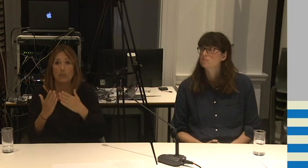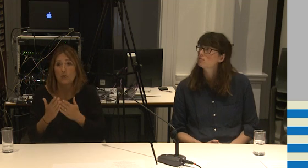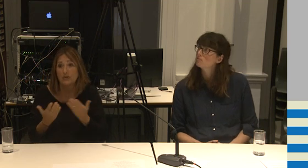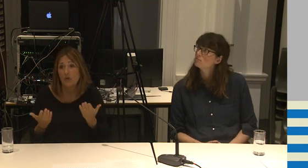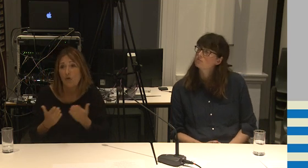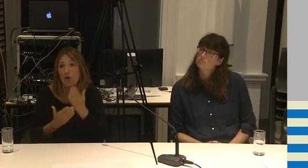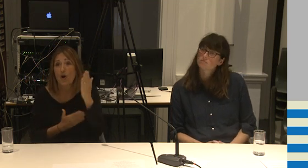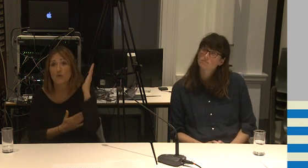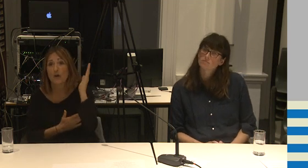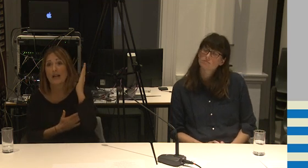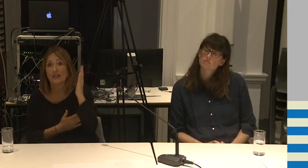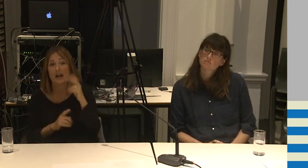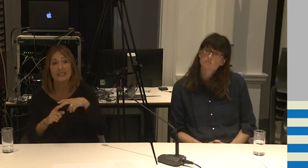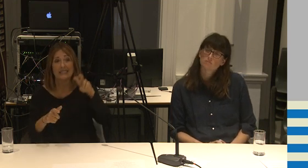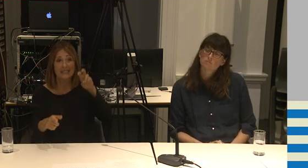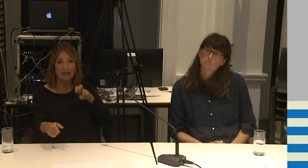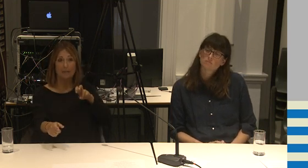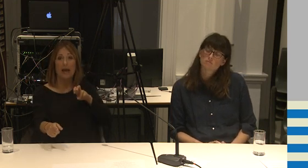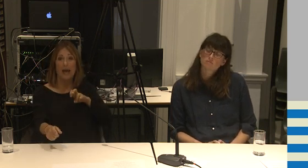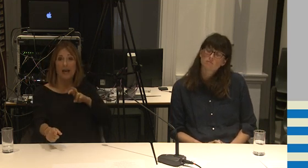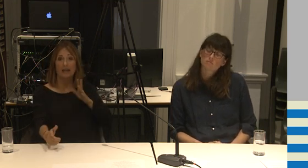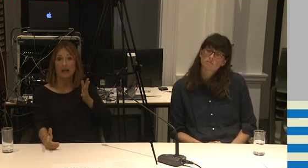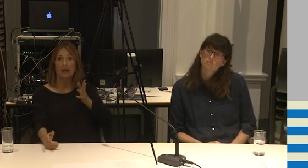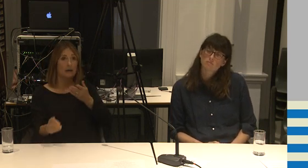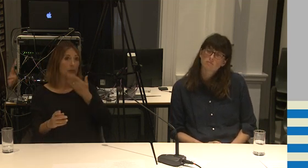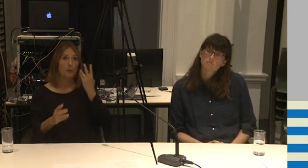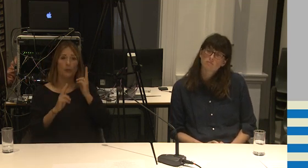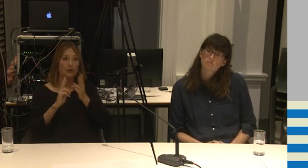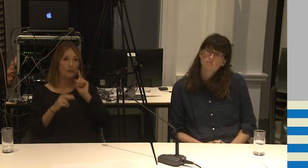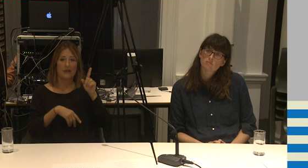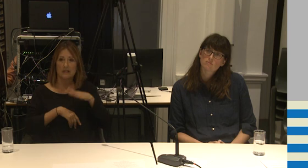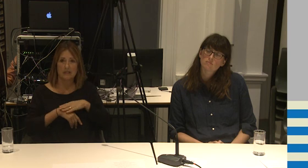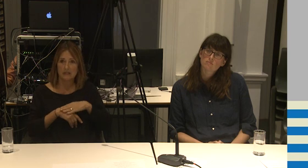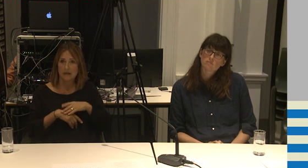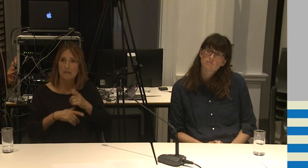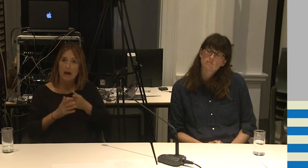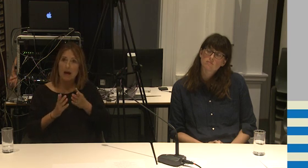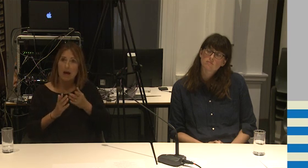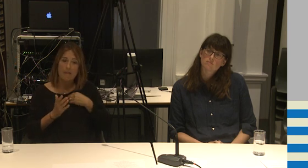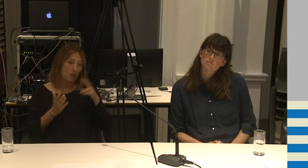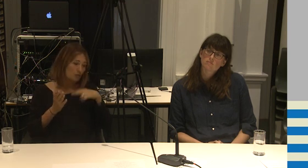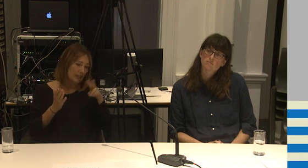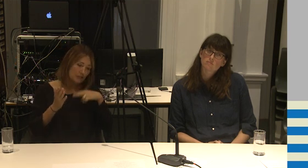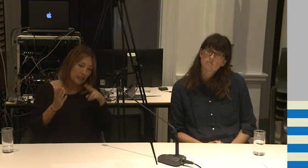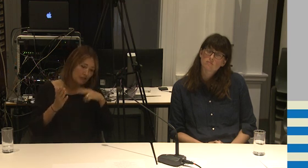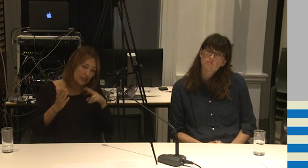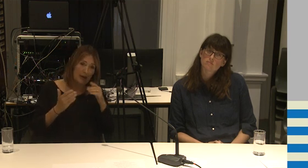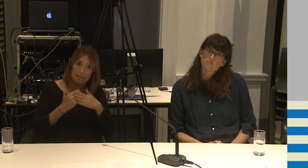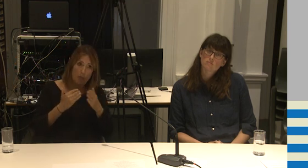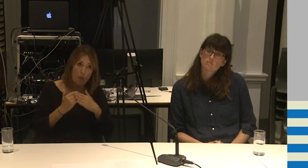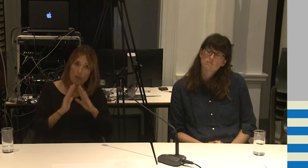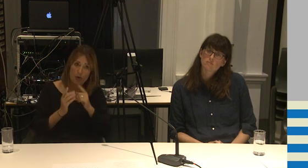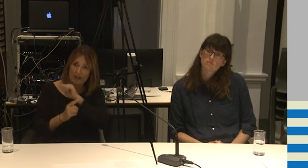go to the lectures and sit at the back, and I had no interpreting or anything like that, but I would go away and read more books than everybody